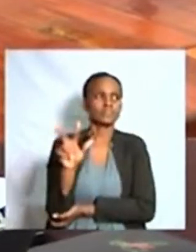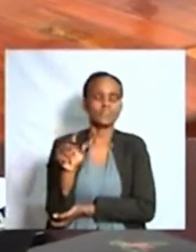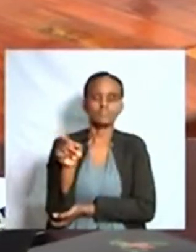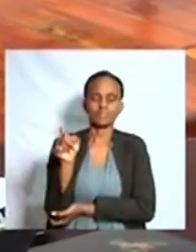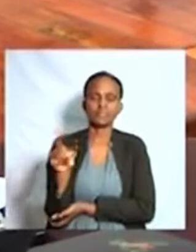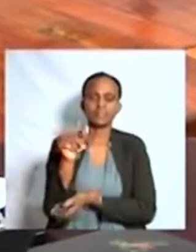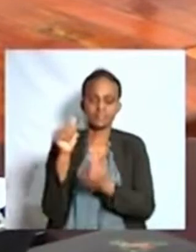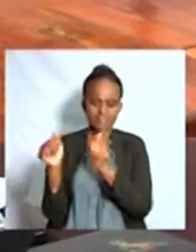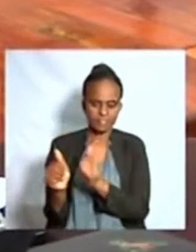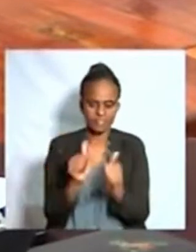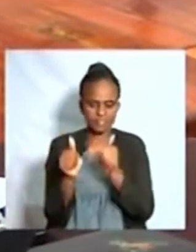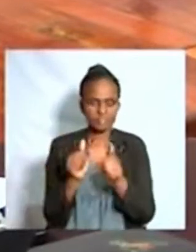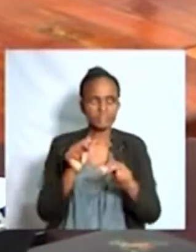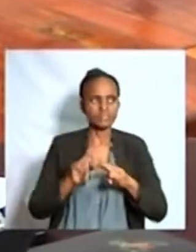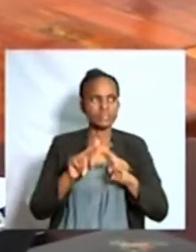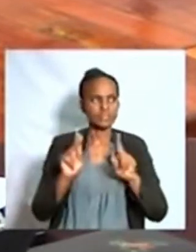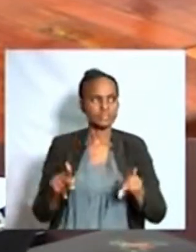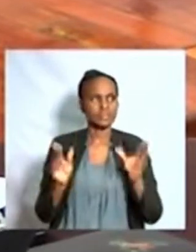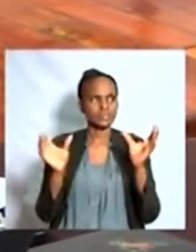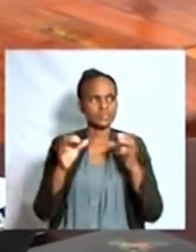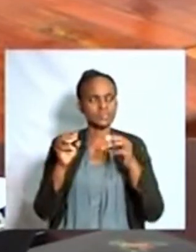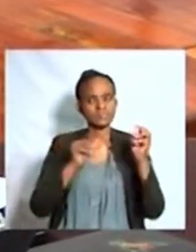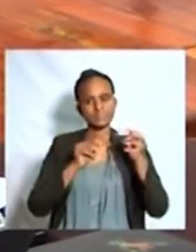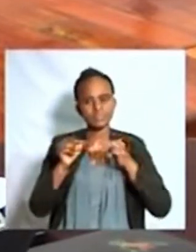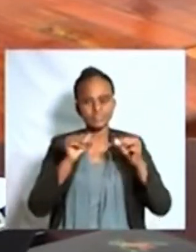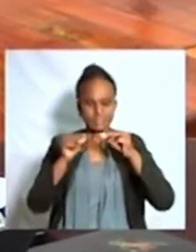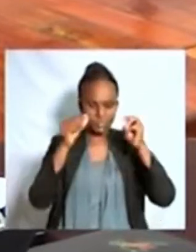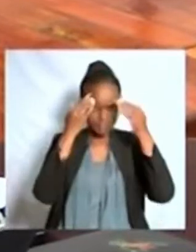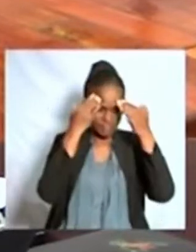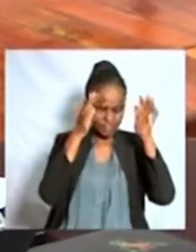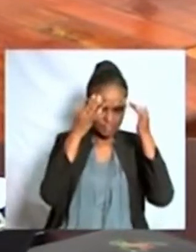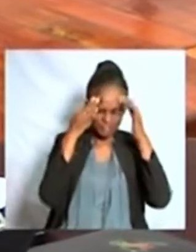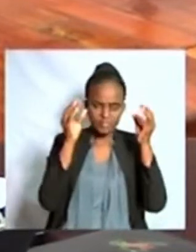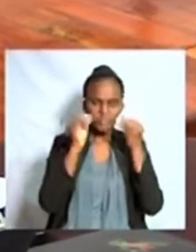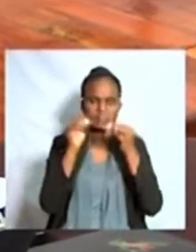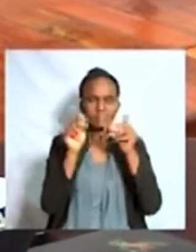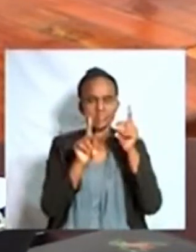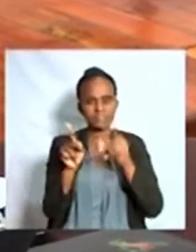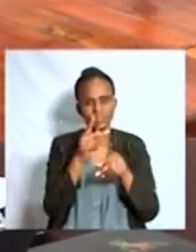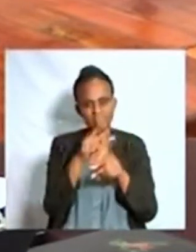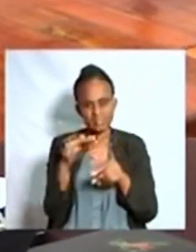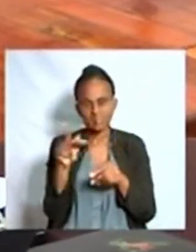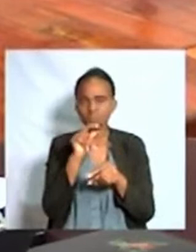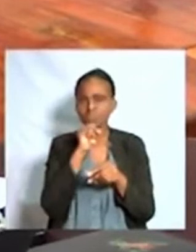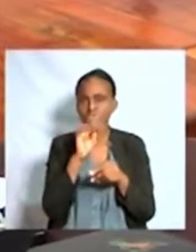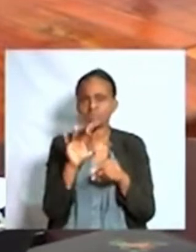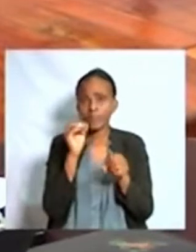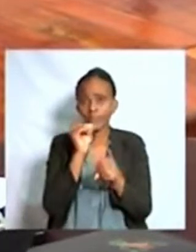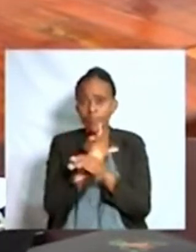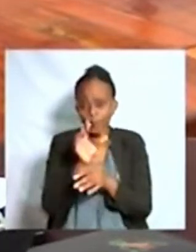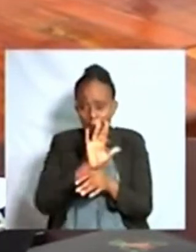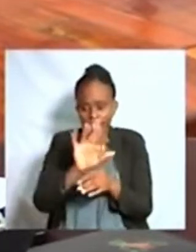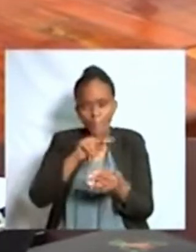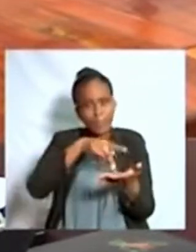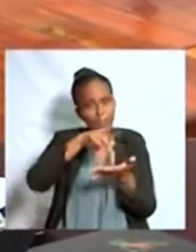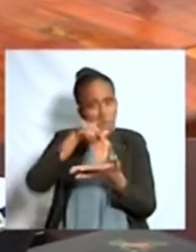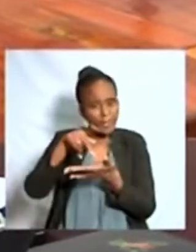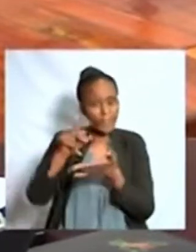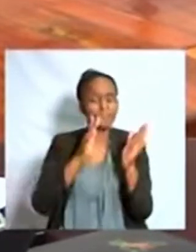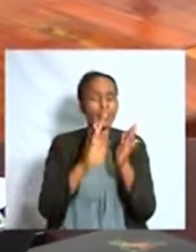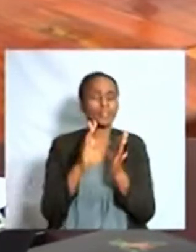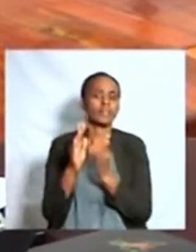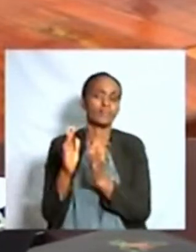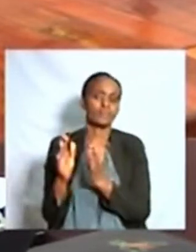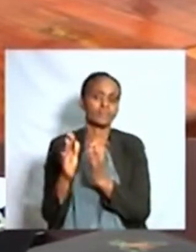Action taken, Chair. The Council management is sensitizing the community and encouraging property owners on the availability of flexible payment plans